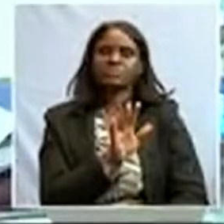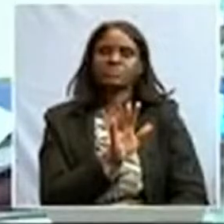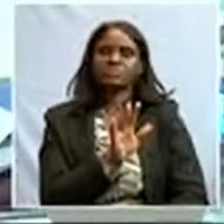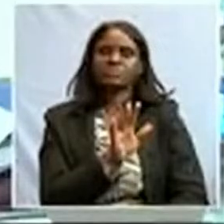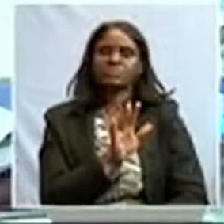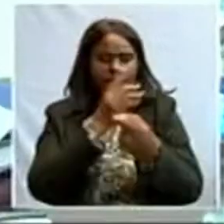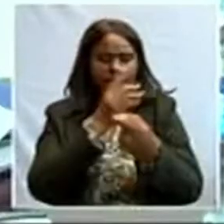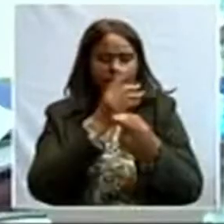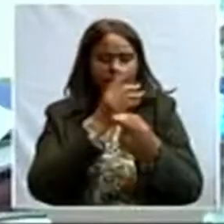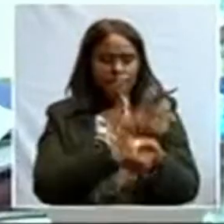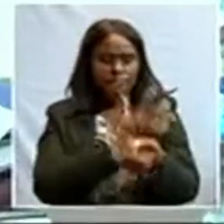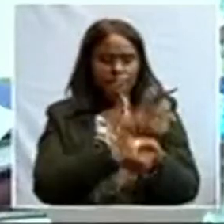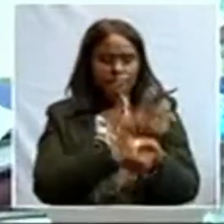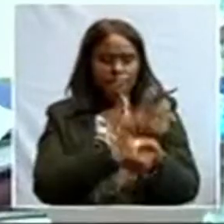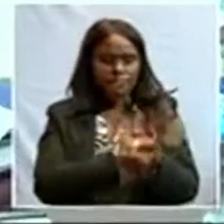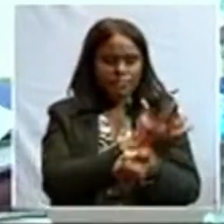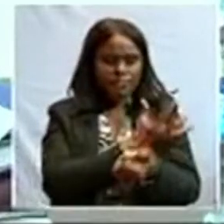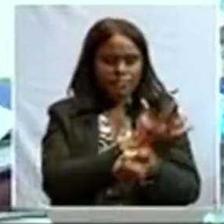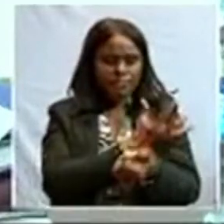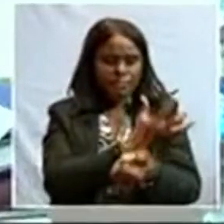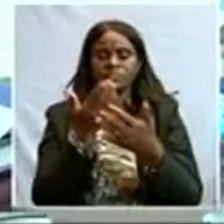the devolution function.